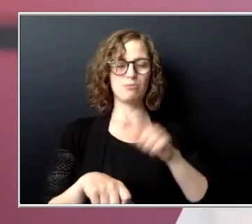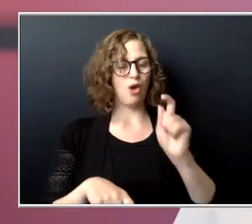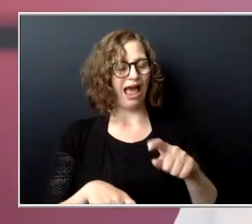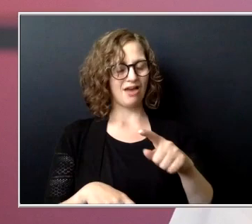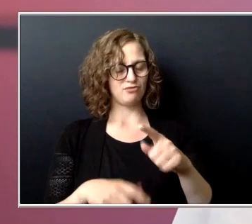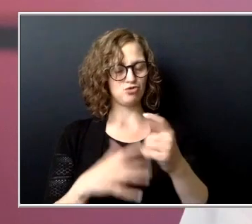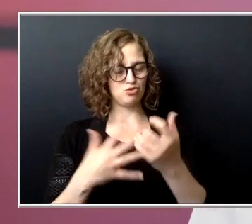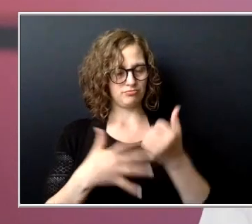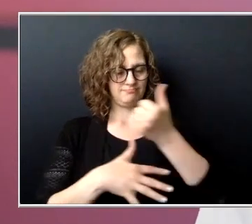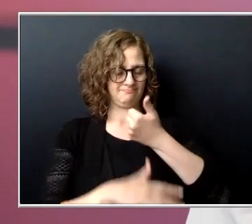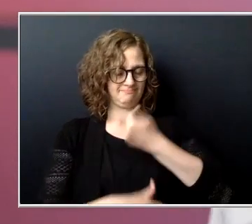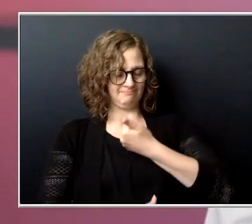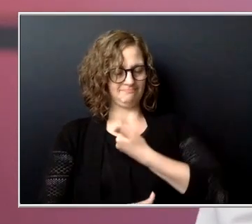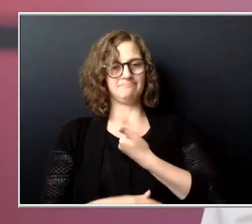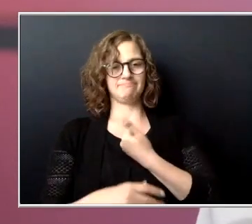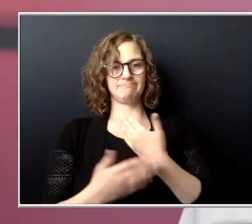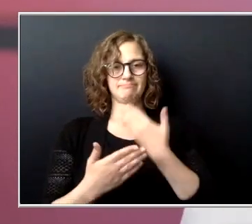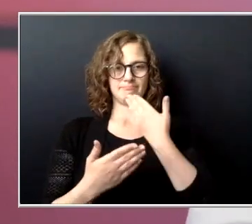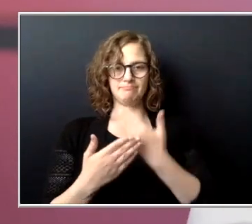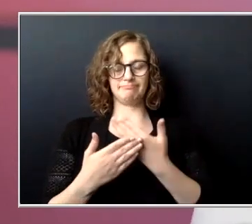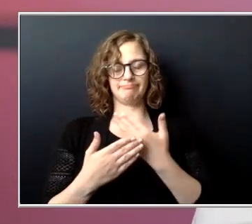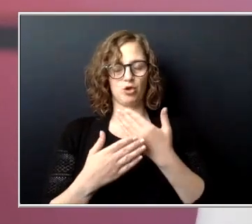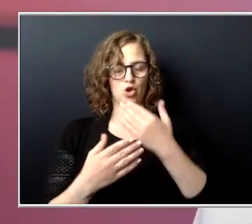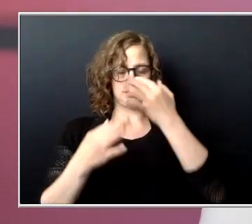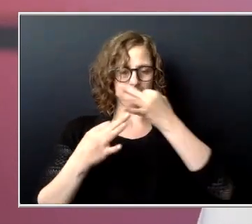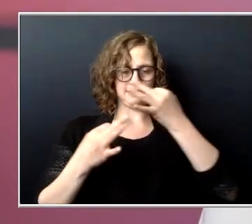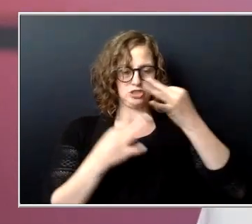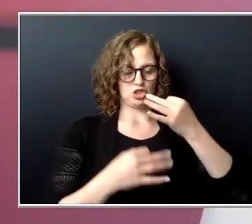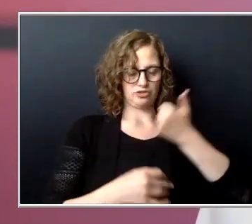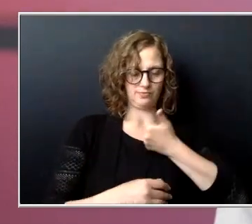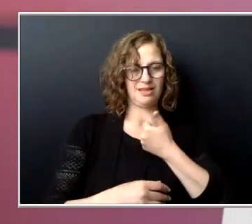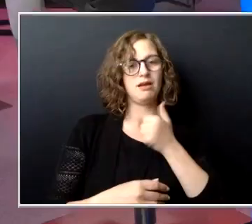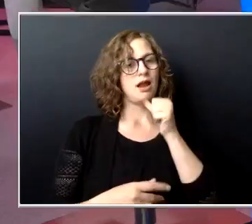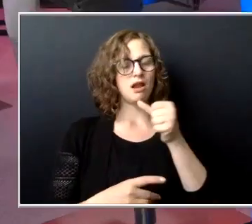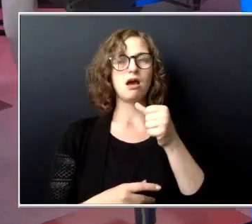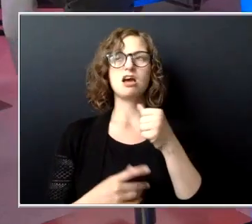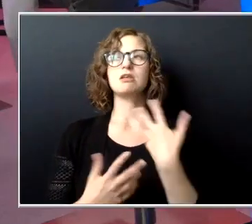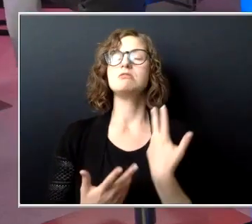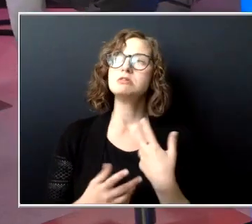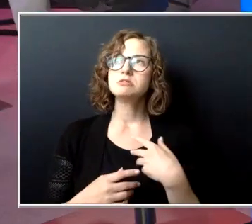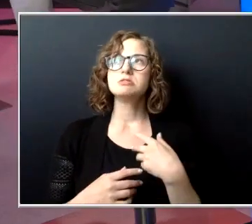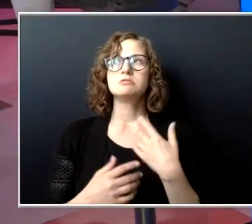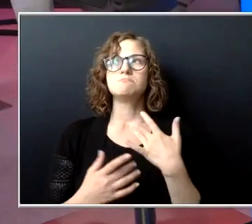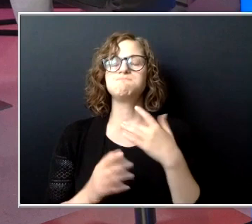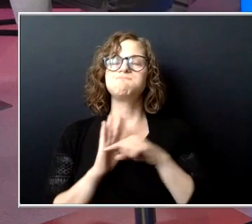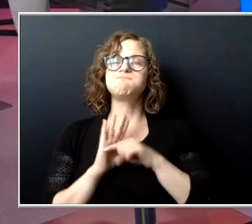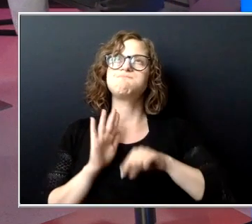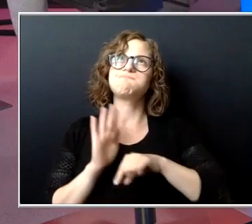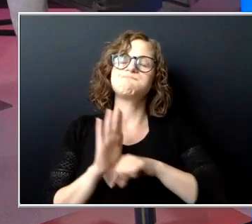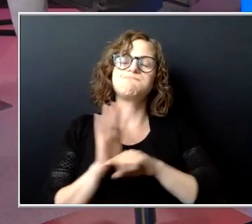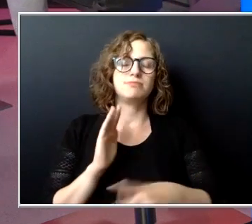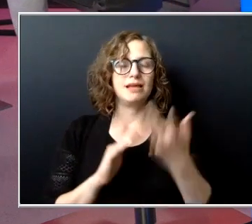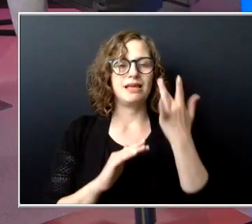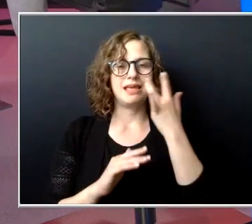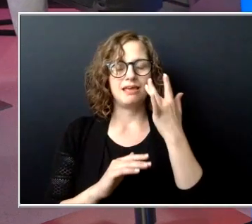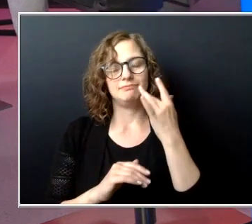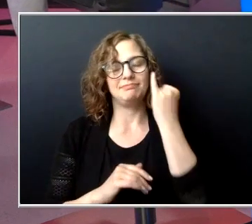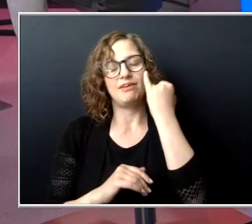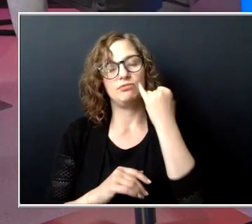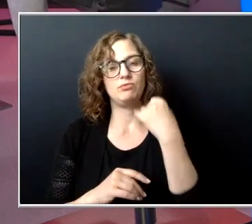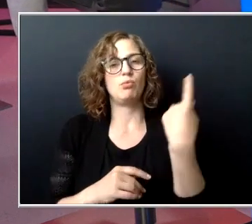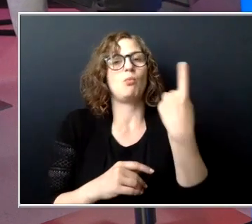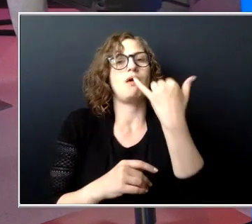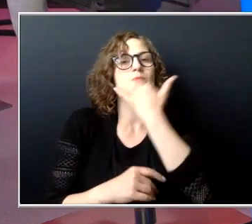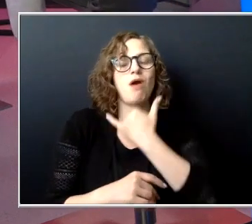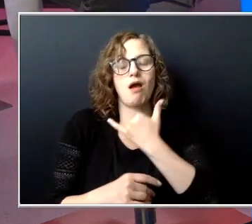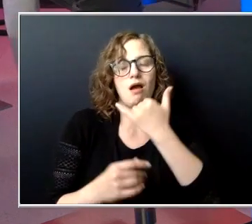not beat yourself up if you didn't make a perfect decision, because you'll get another chance at it. You just have to take it. That's such an important thing. It's such a compassionate thing to say, and